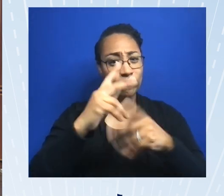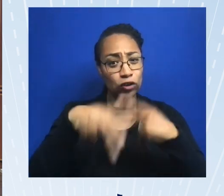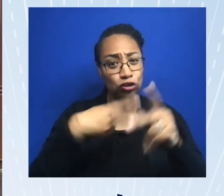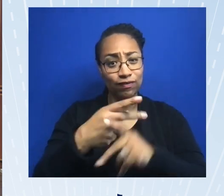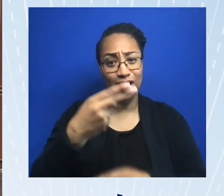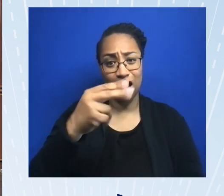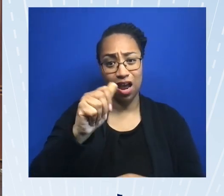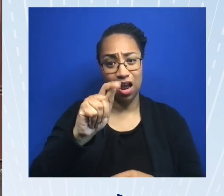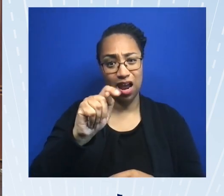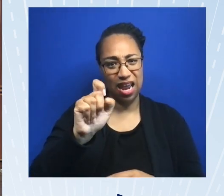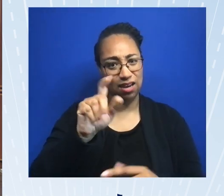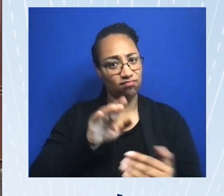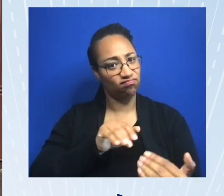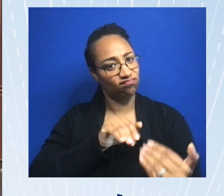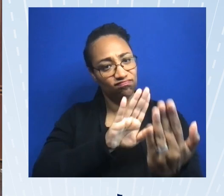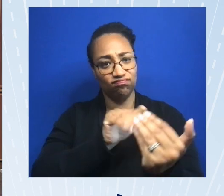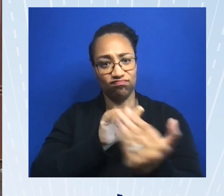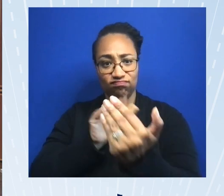Randall.